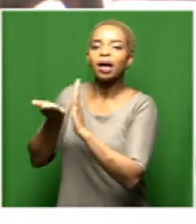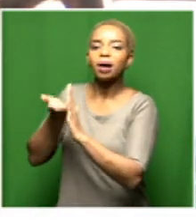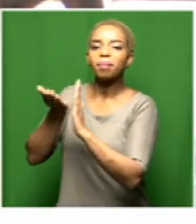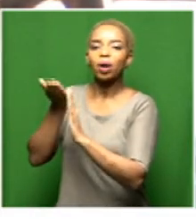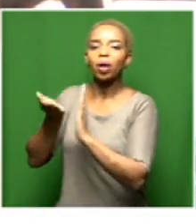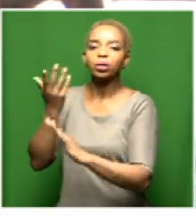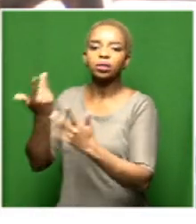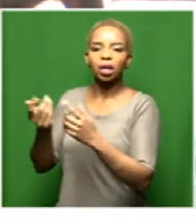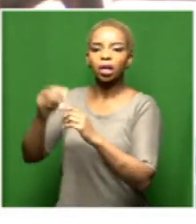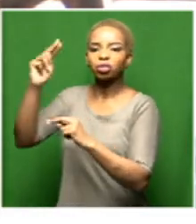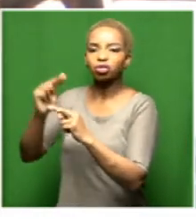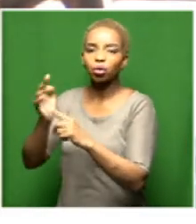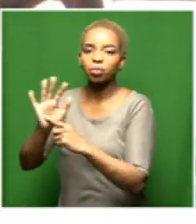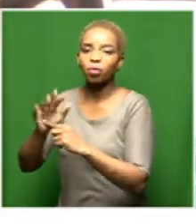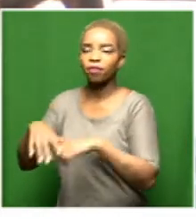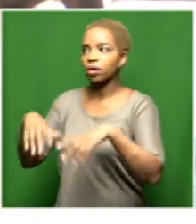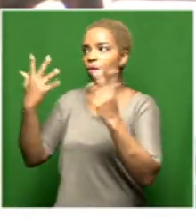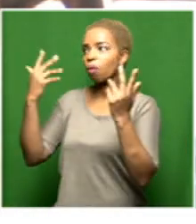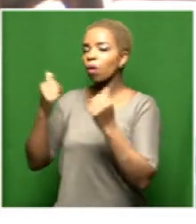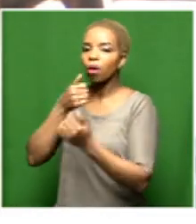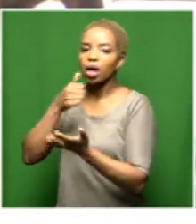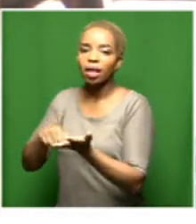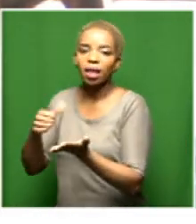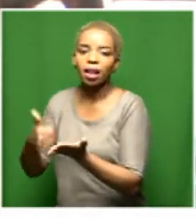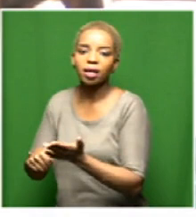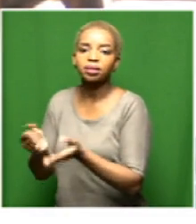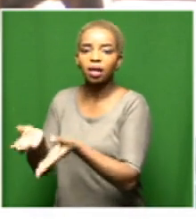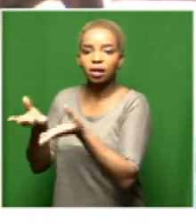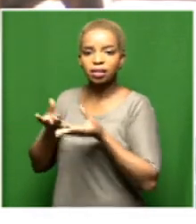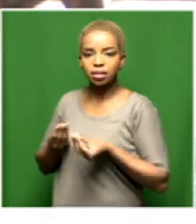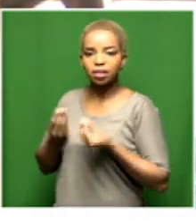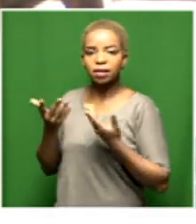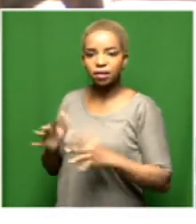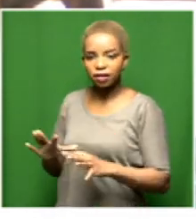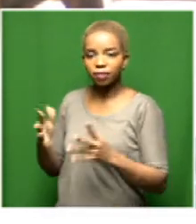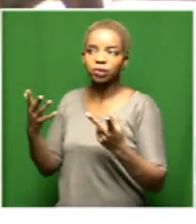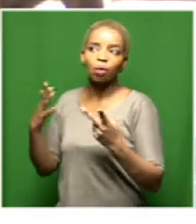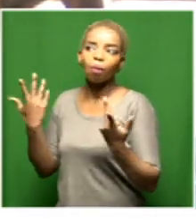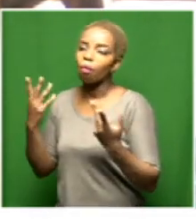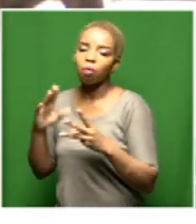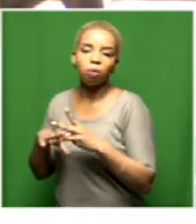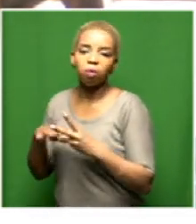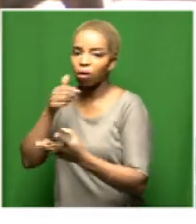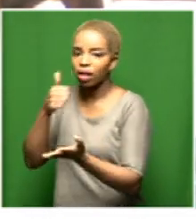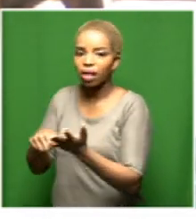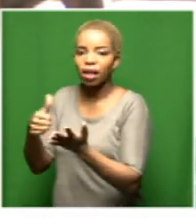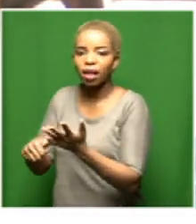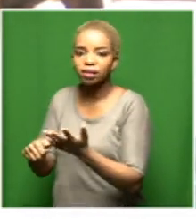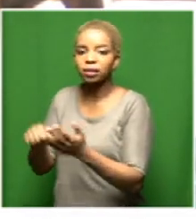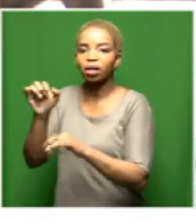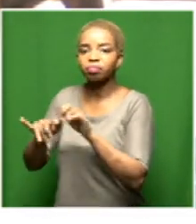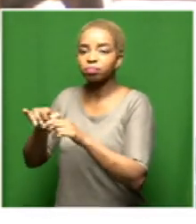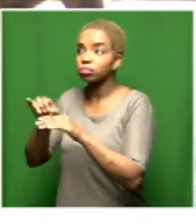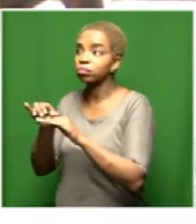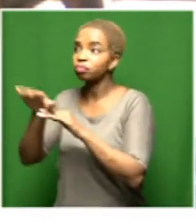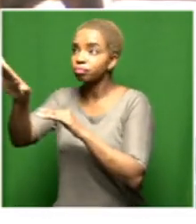a short movie. You can upload a letter maybe that you've received to say you've been laid off, or a letter that you've written to somebody.